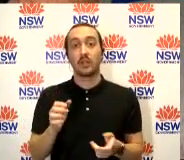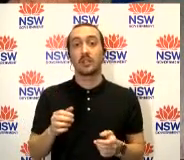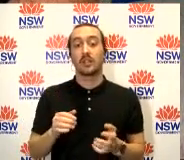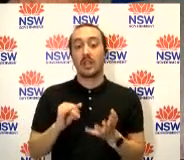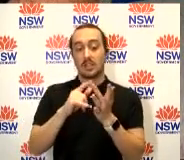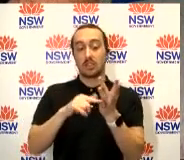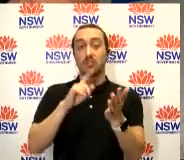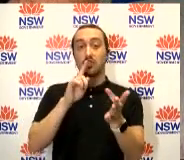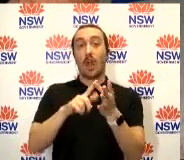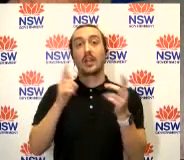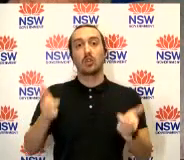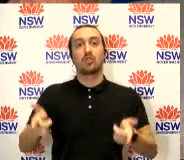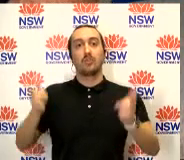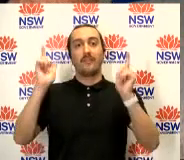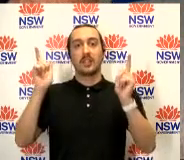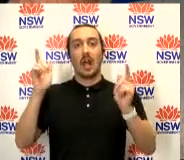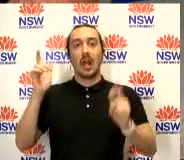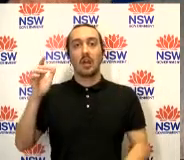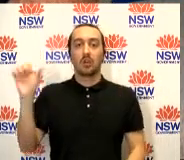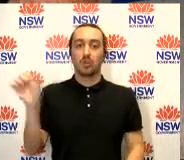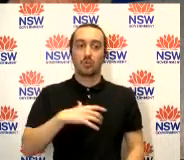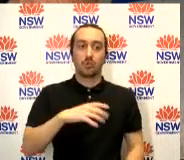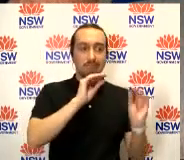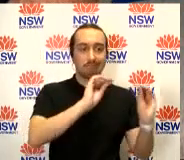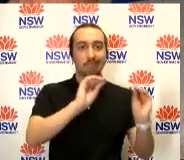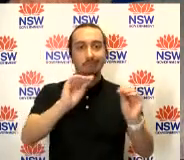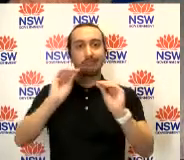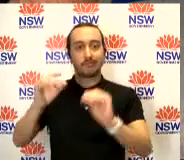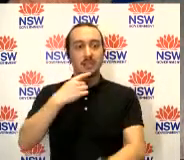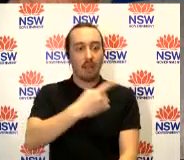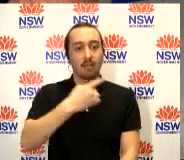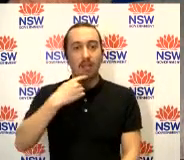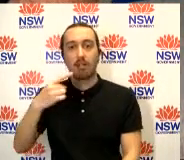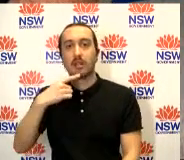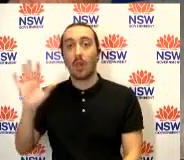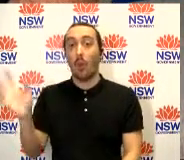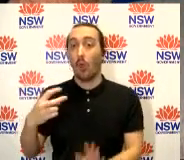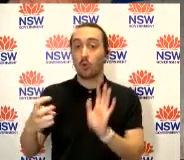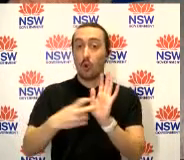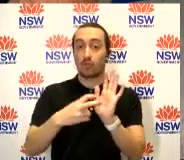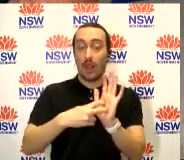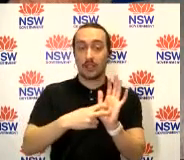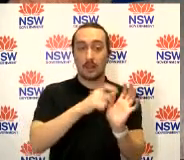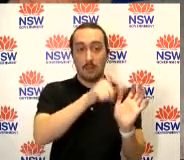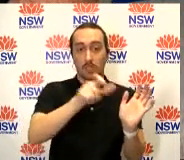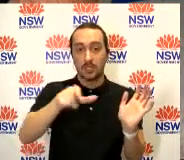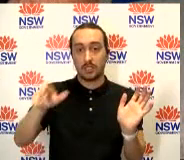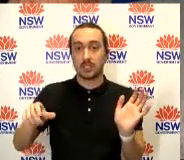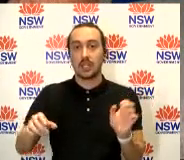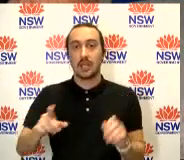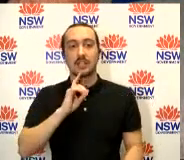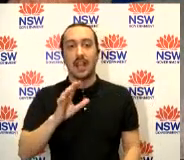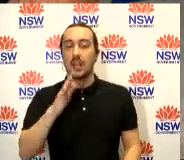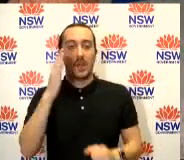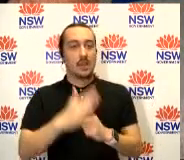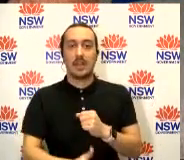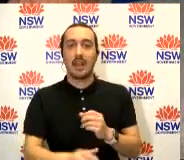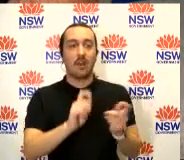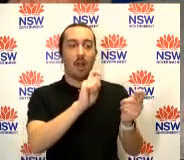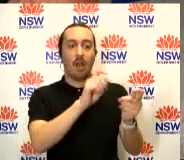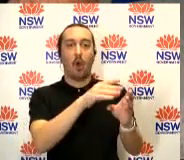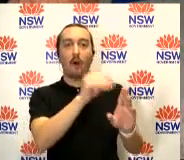not remove the components such as the ledges, the most common one, and ties. Essentially,